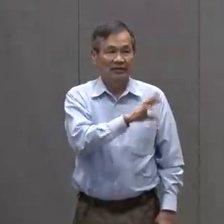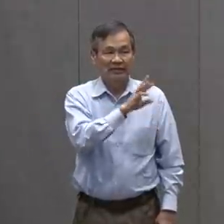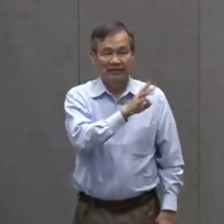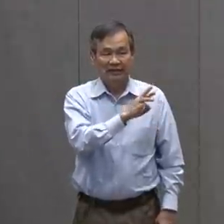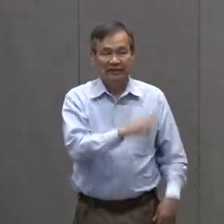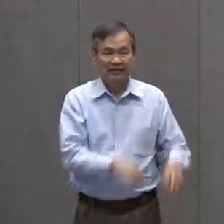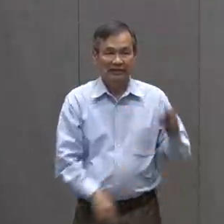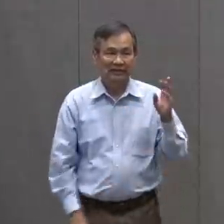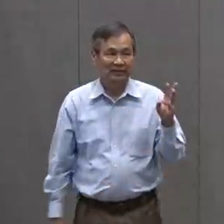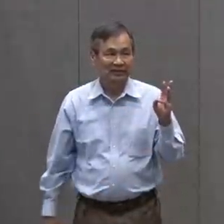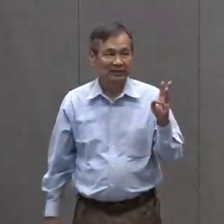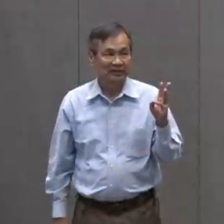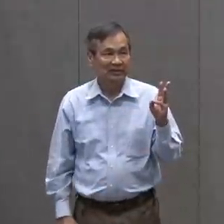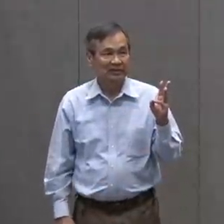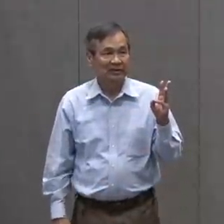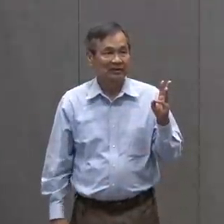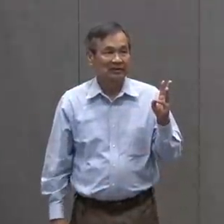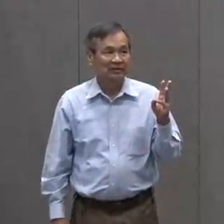1, 2, 3, 4, 5, 6.